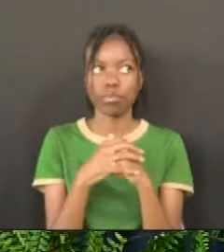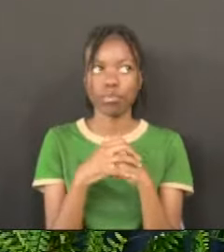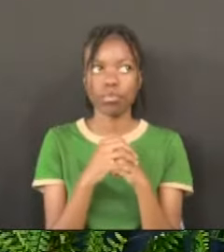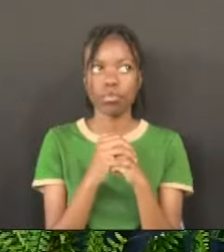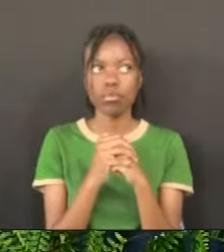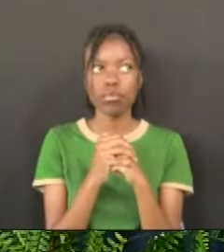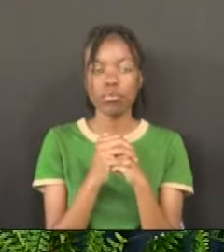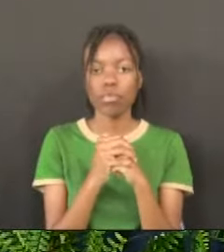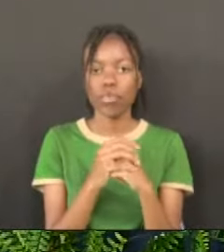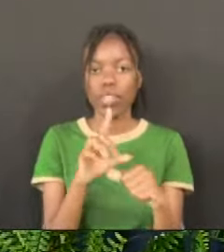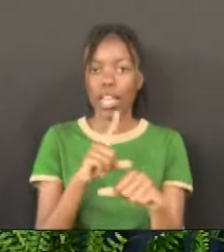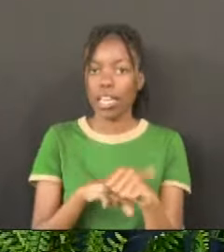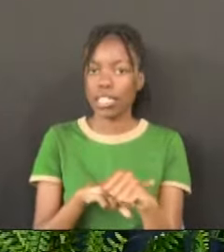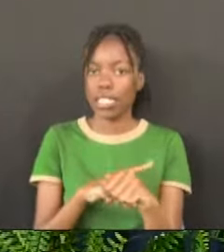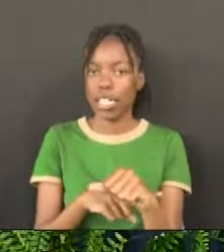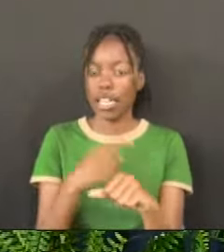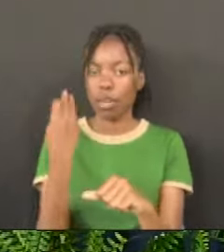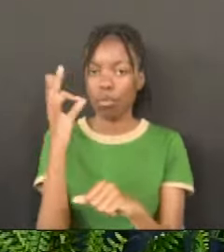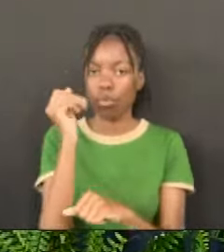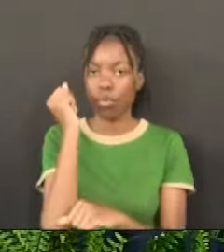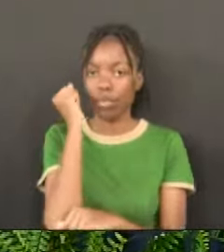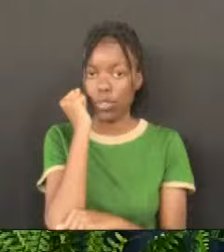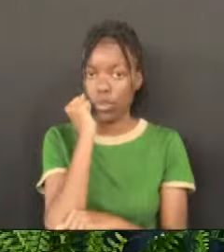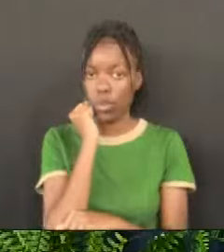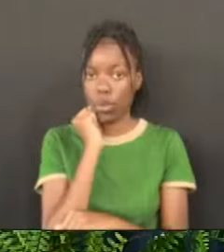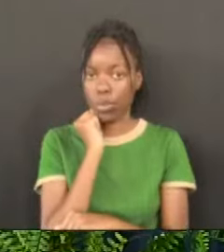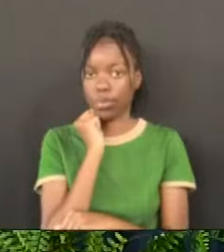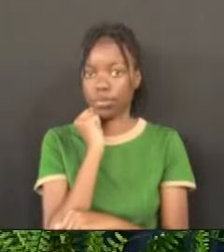at a time of sorrow.